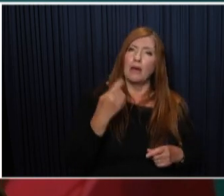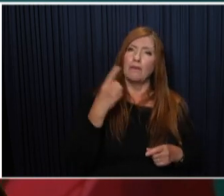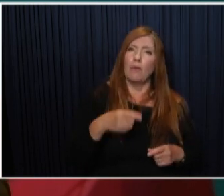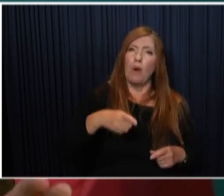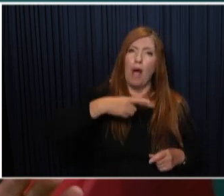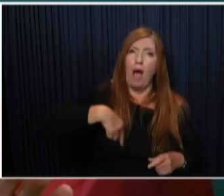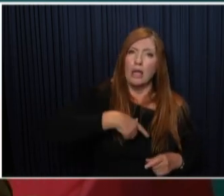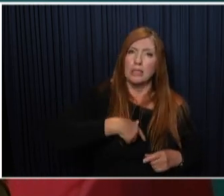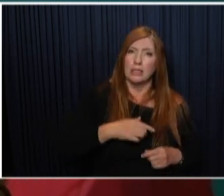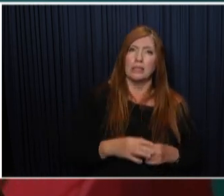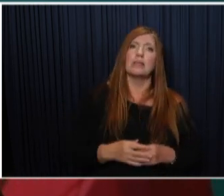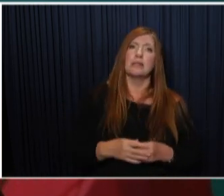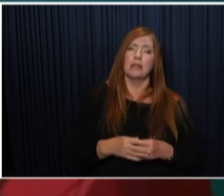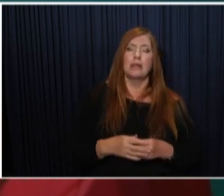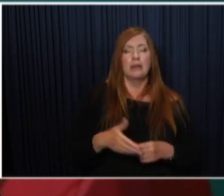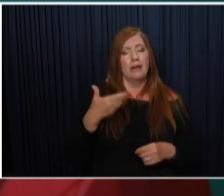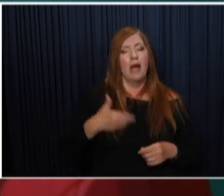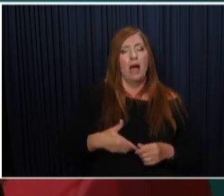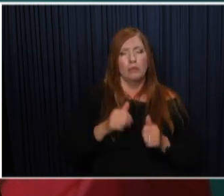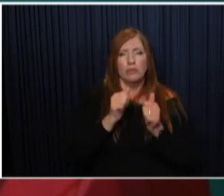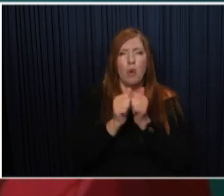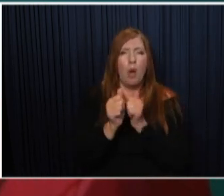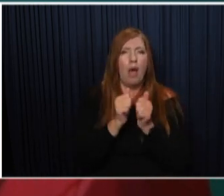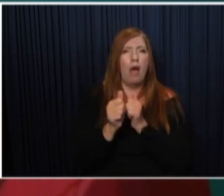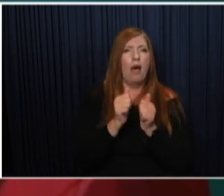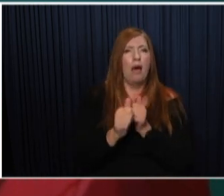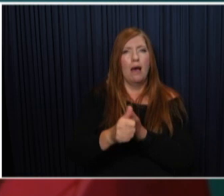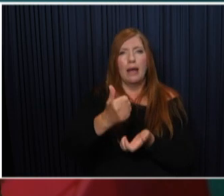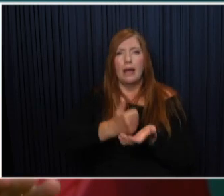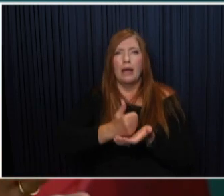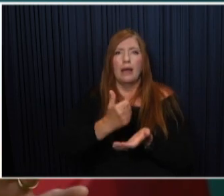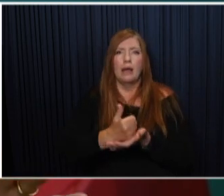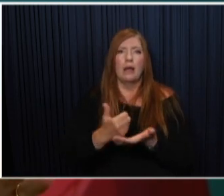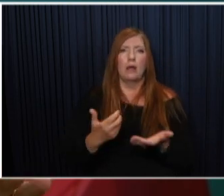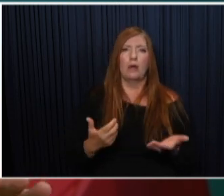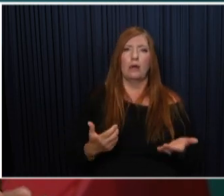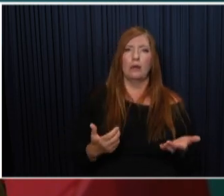I'm running to help our